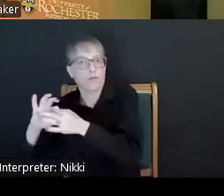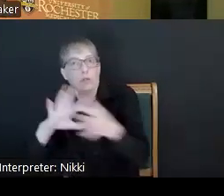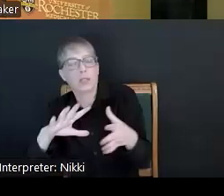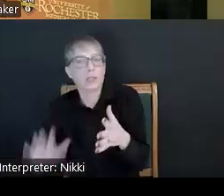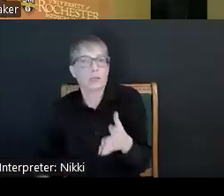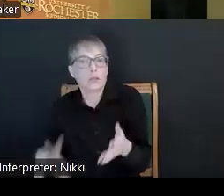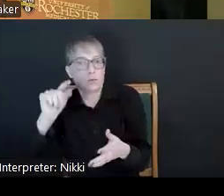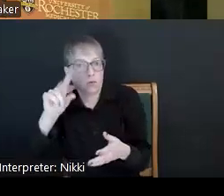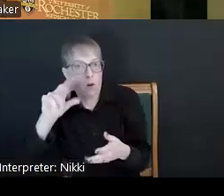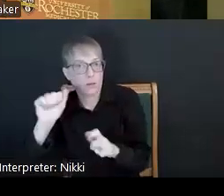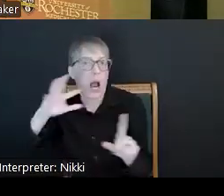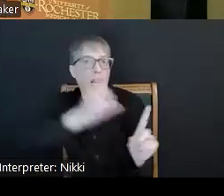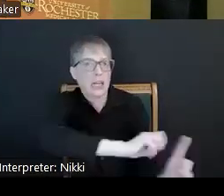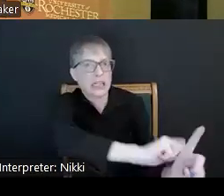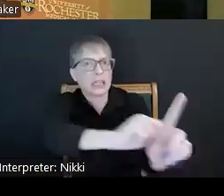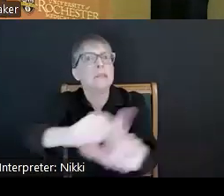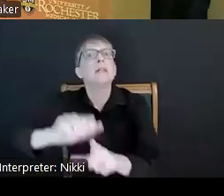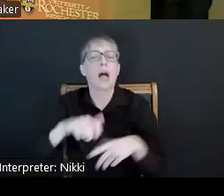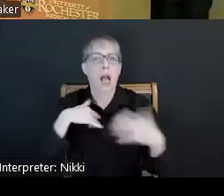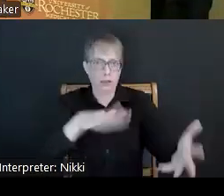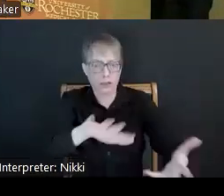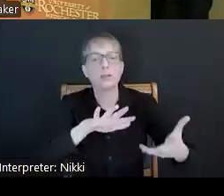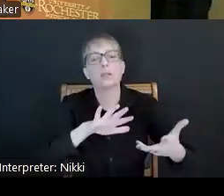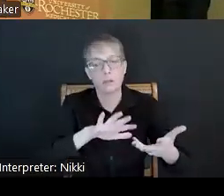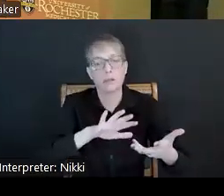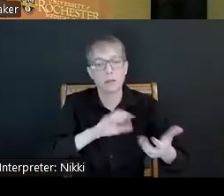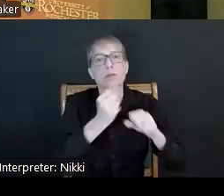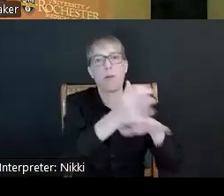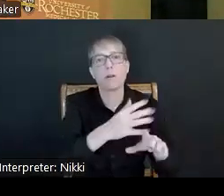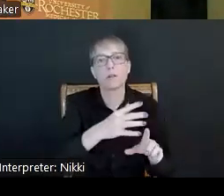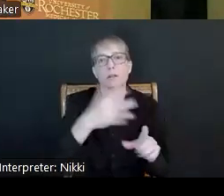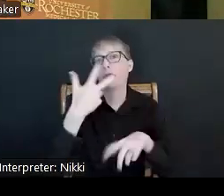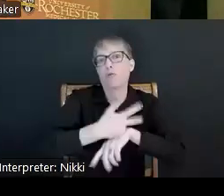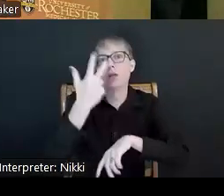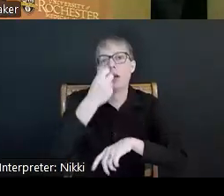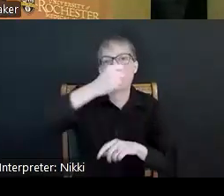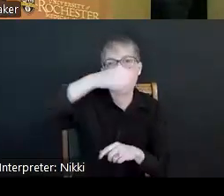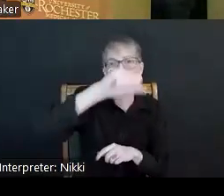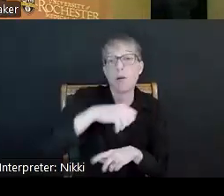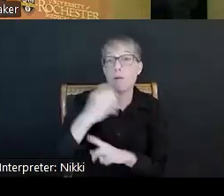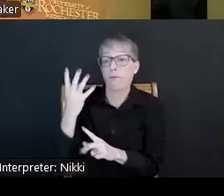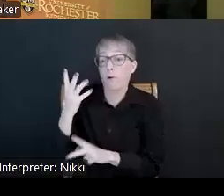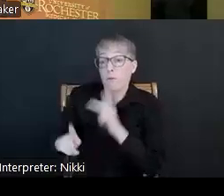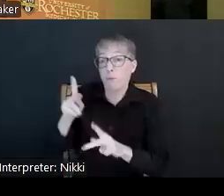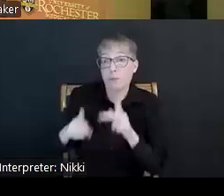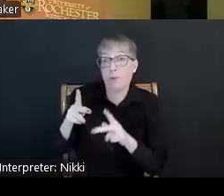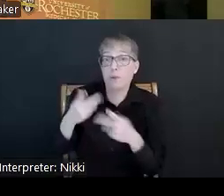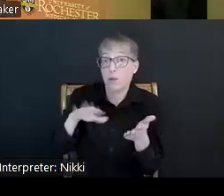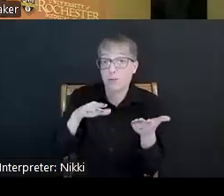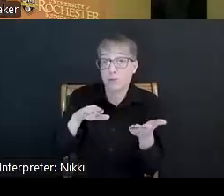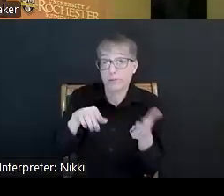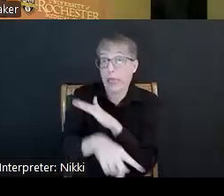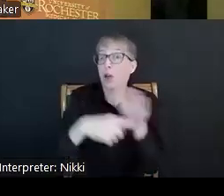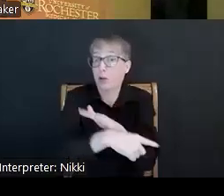Rochester. You can see some of the photos there. 4 people were killed during the uprising. Police cars were flipped. People in